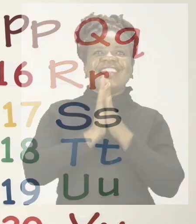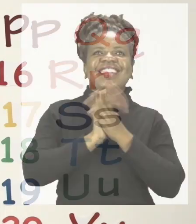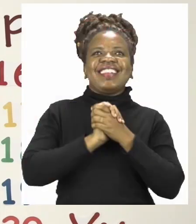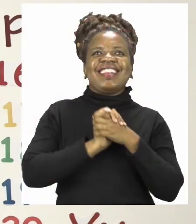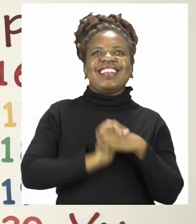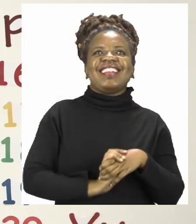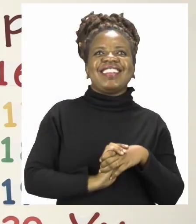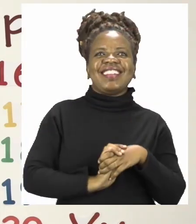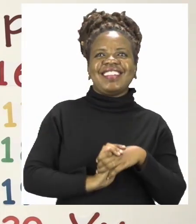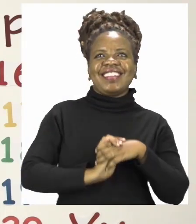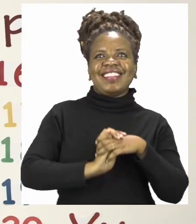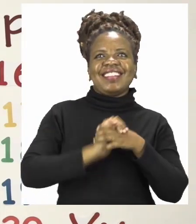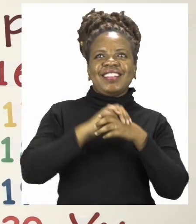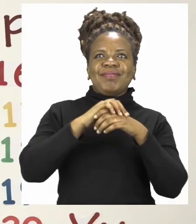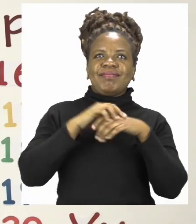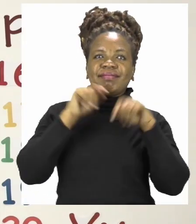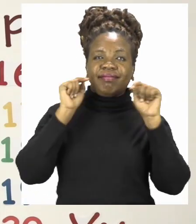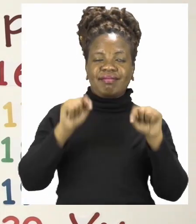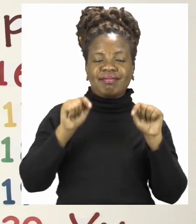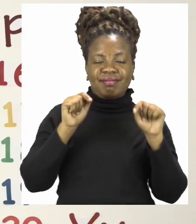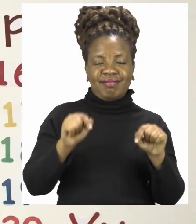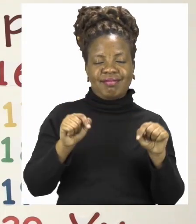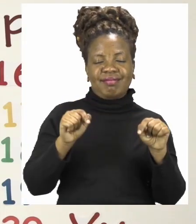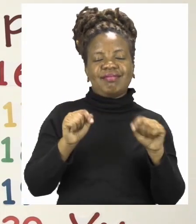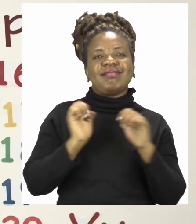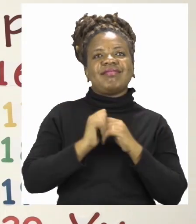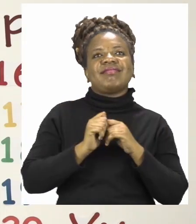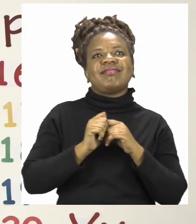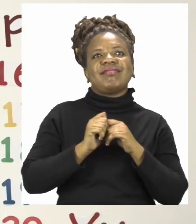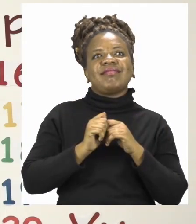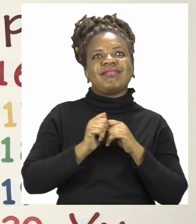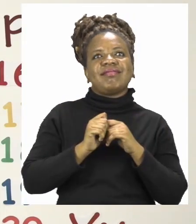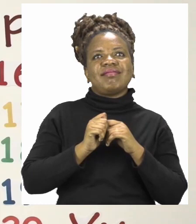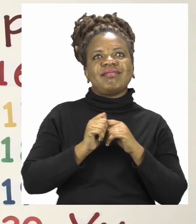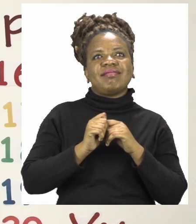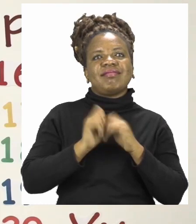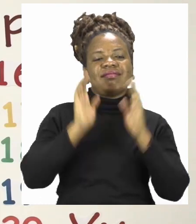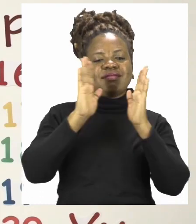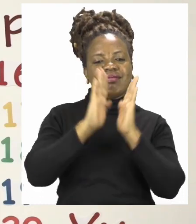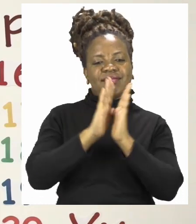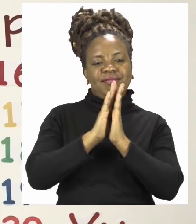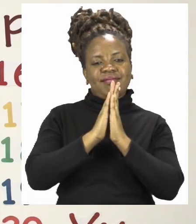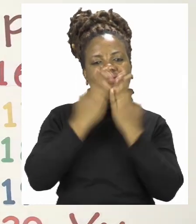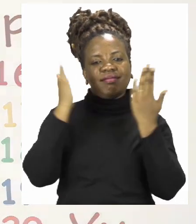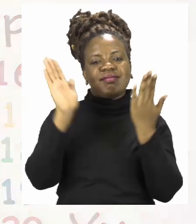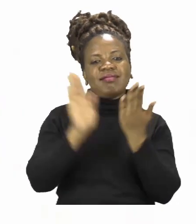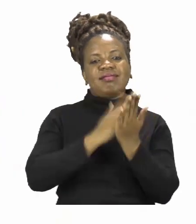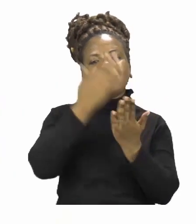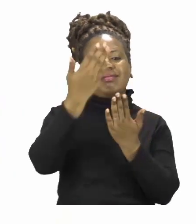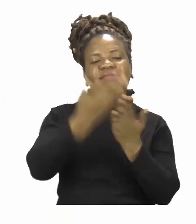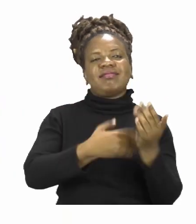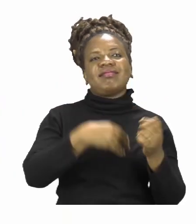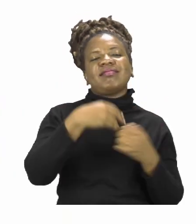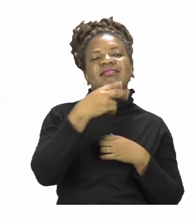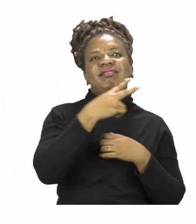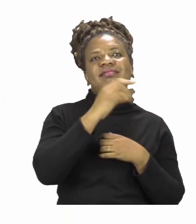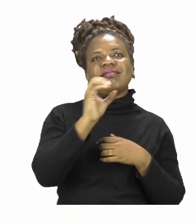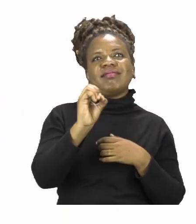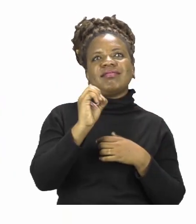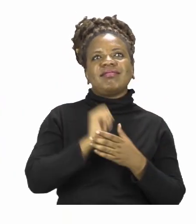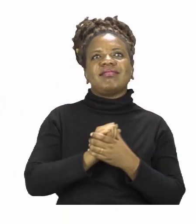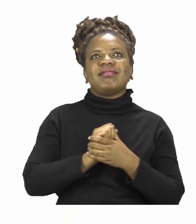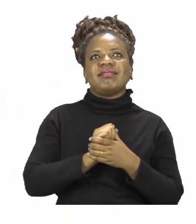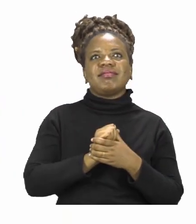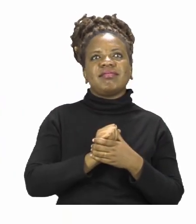For our lesson today, boys and girls, let's start our activity on page 20. On page 20, we will